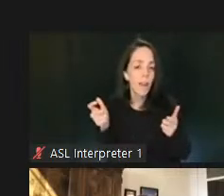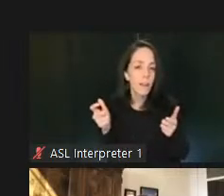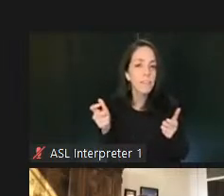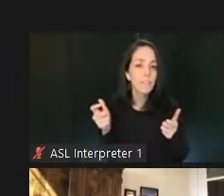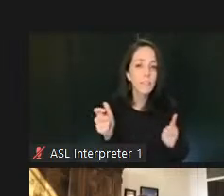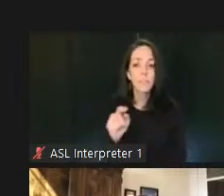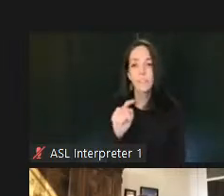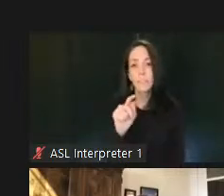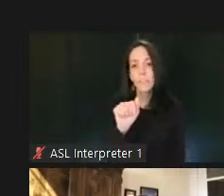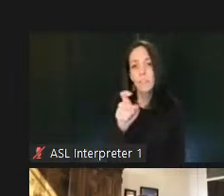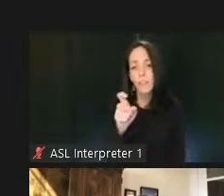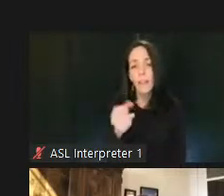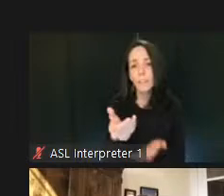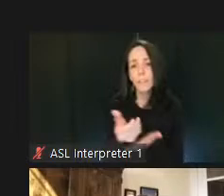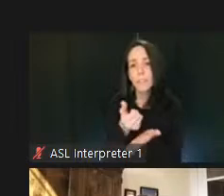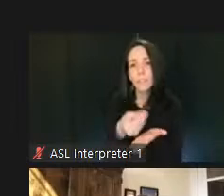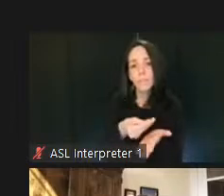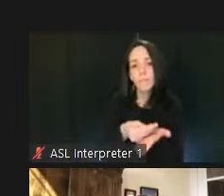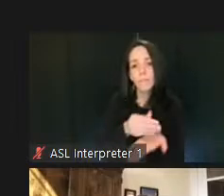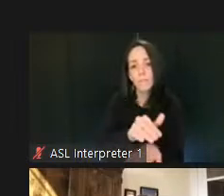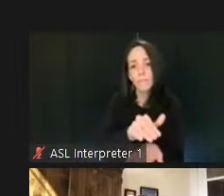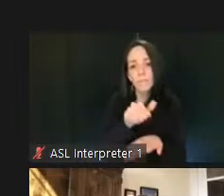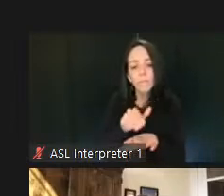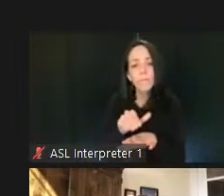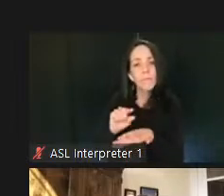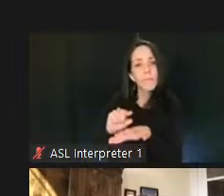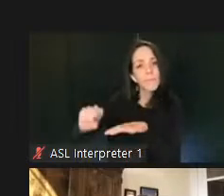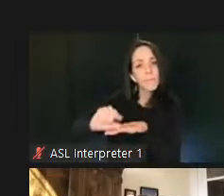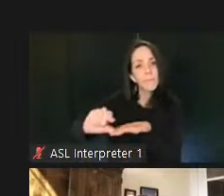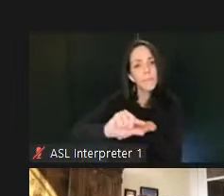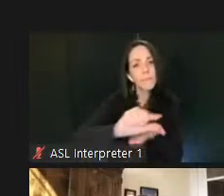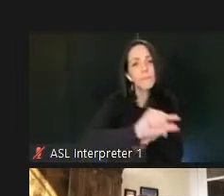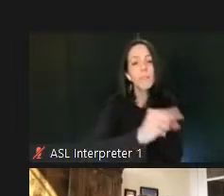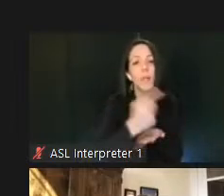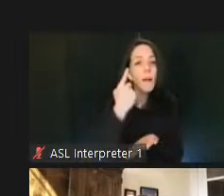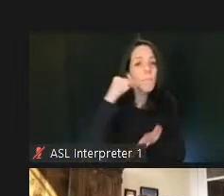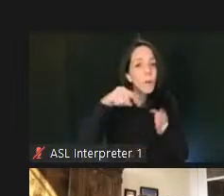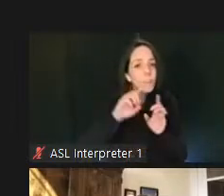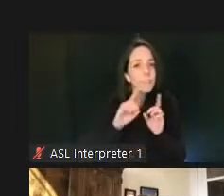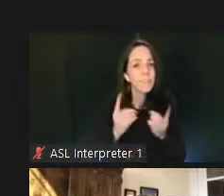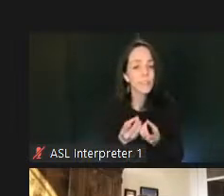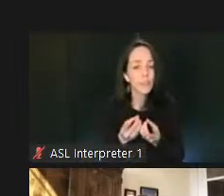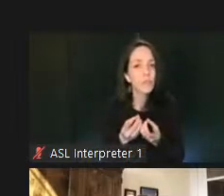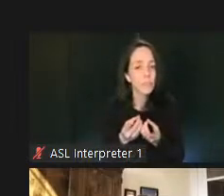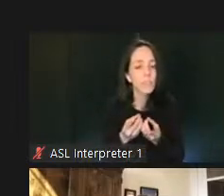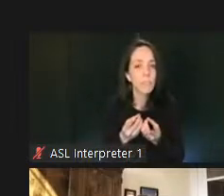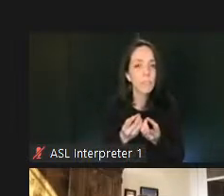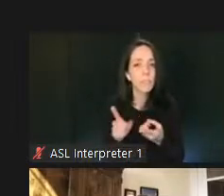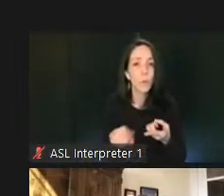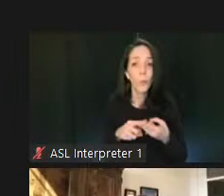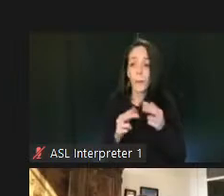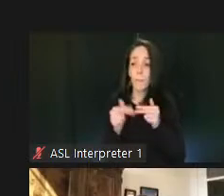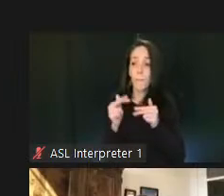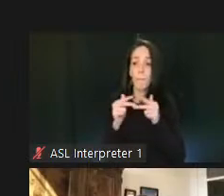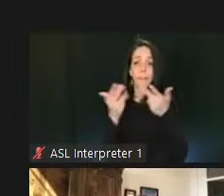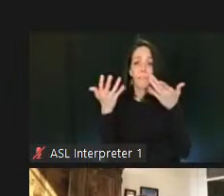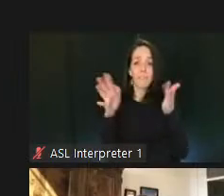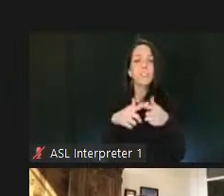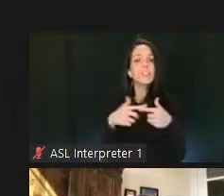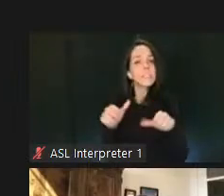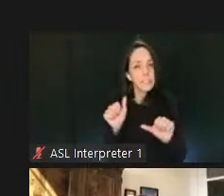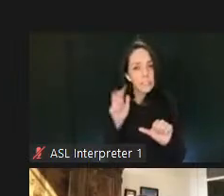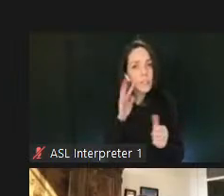tax revenues will continue to provide an ongoing source of funding for this district after the completion of the initial build out of the